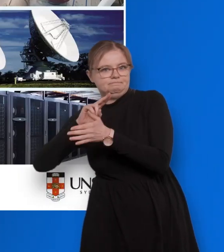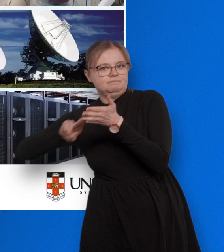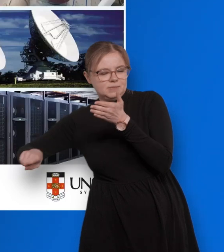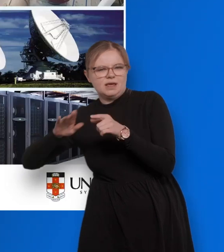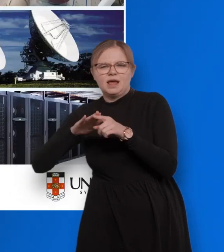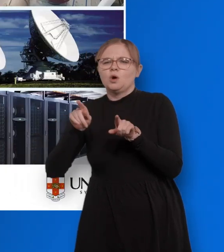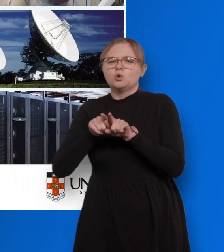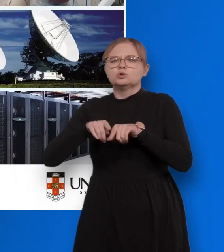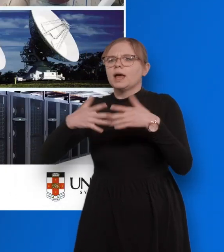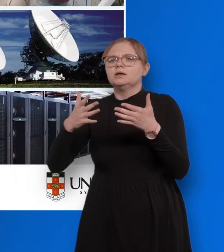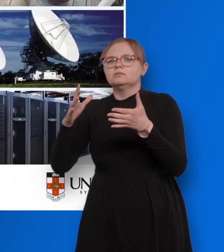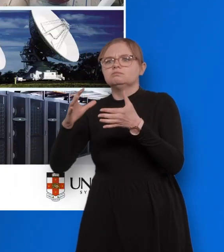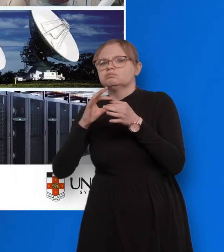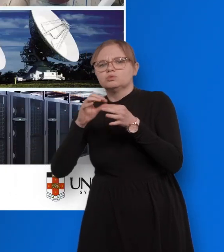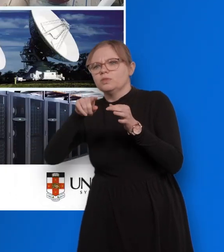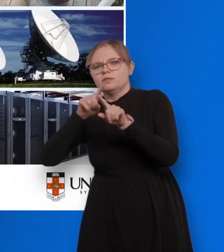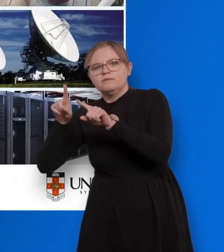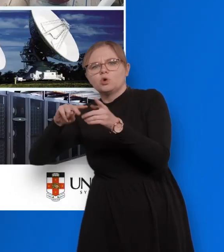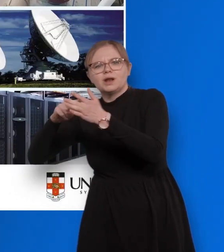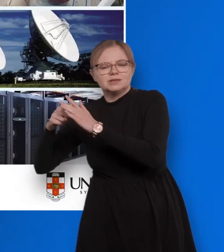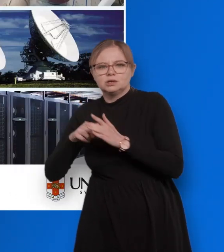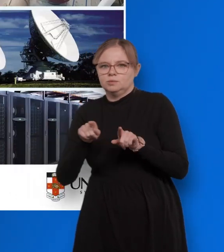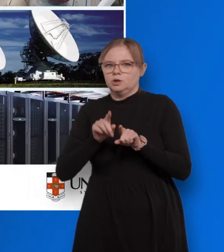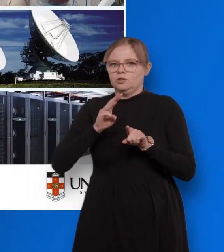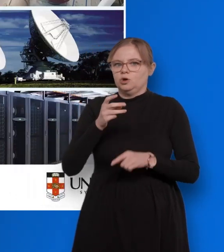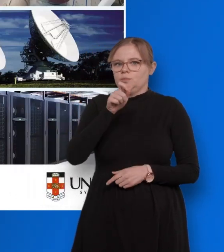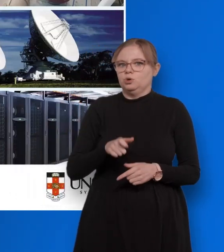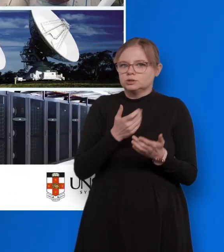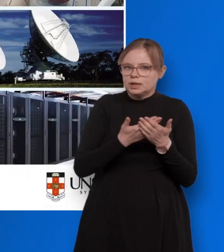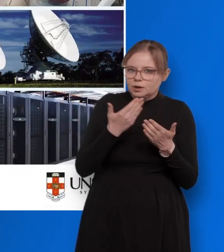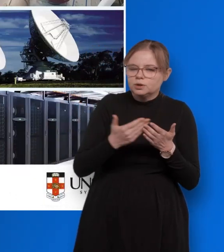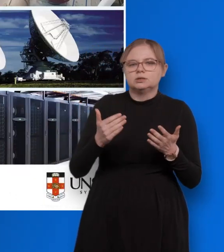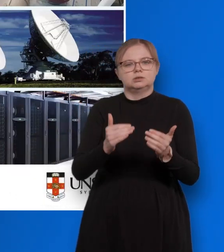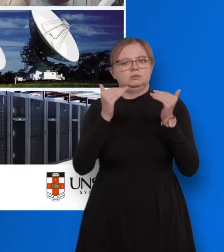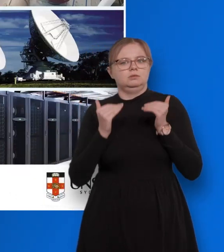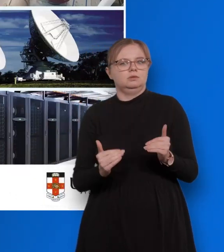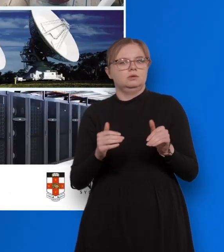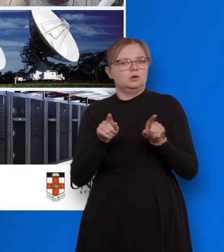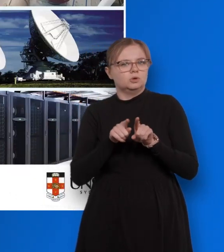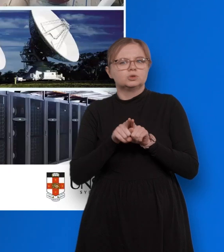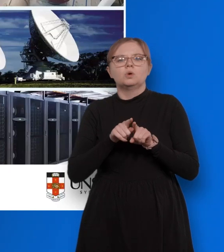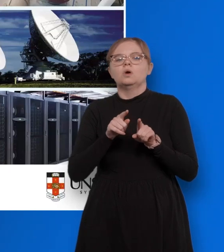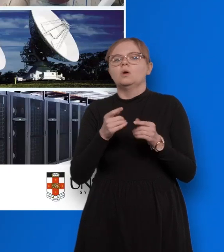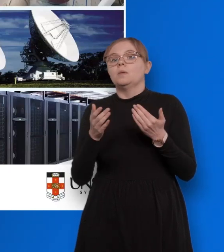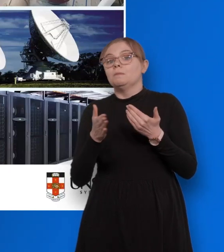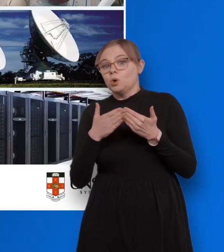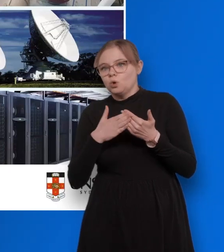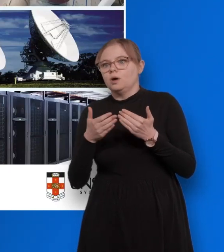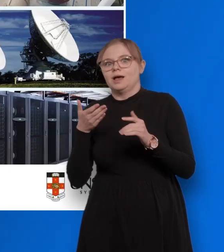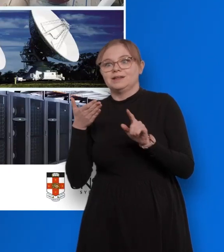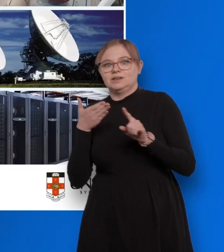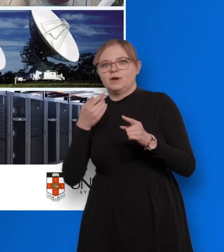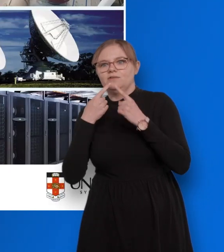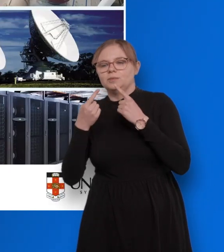in the application text, to use third-person language, and to provide more identifying information in a